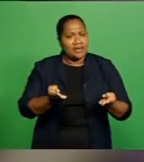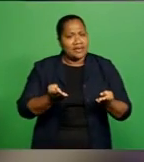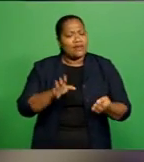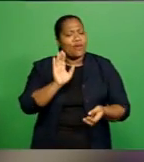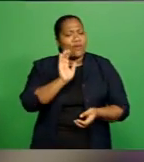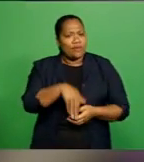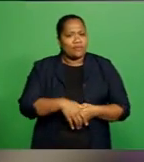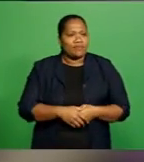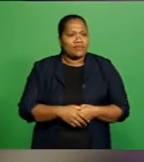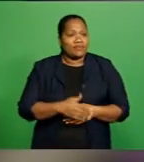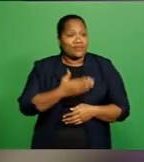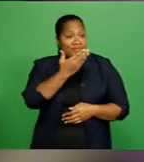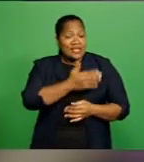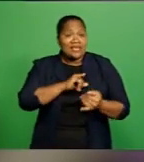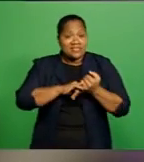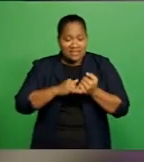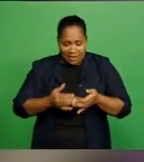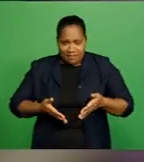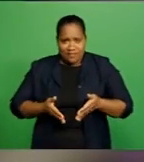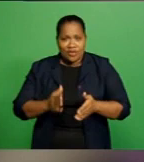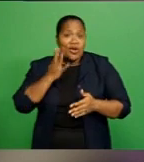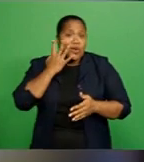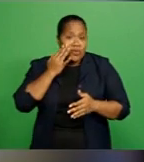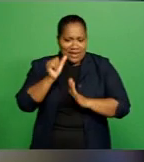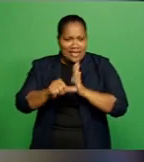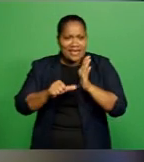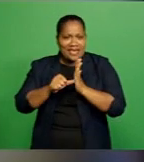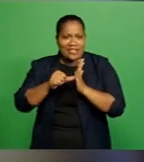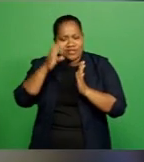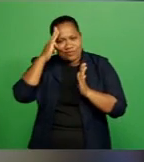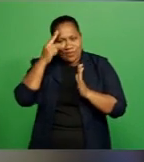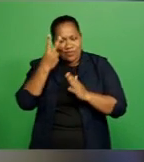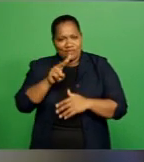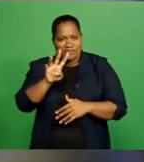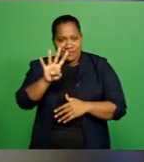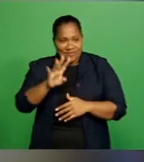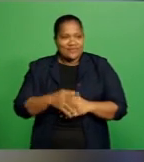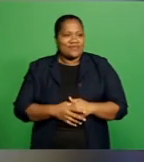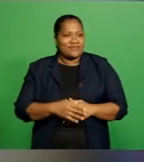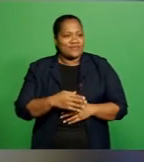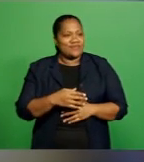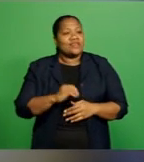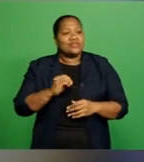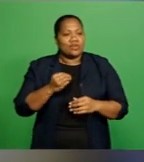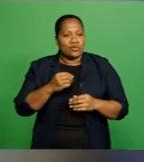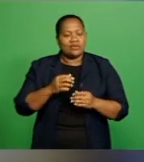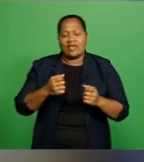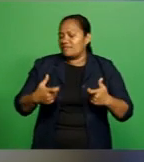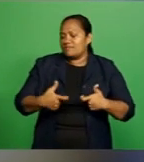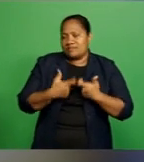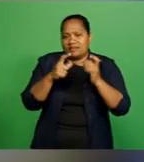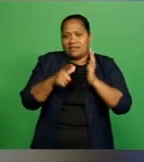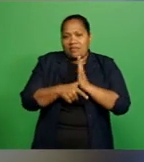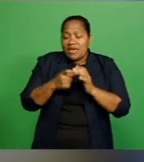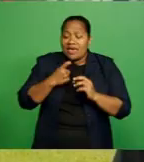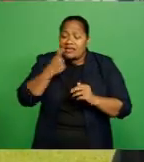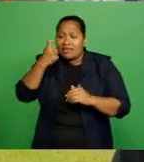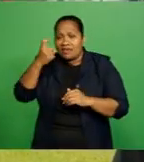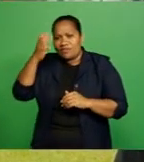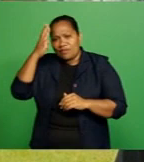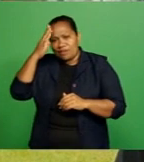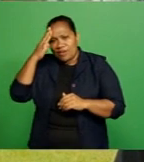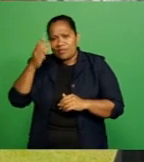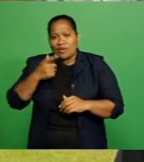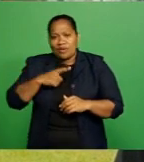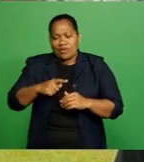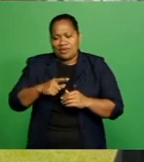son when she was 24. She says it was a challenging time as she had to raise her child and also care for her mother who fell ill. I